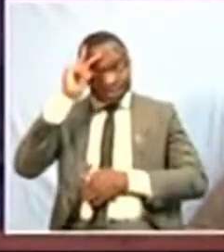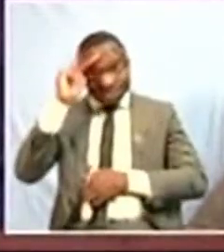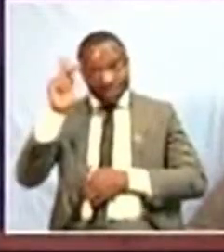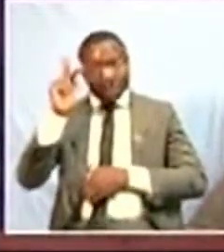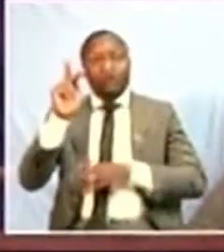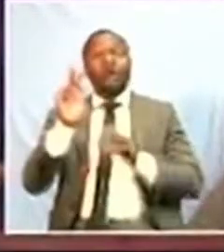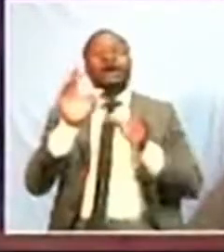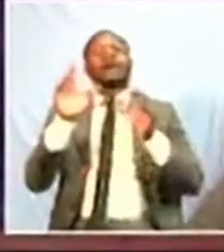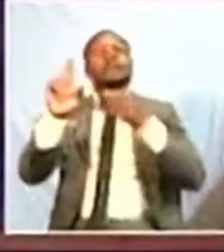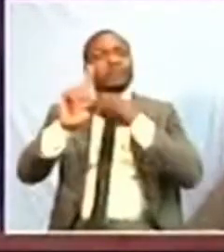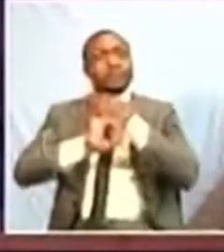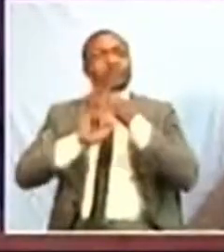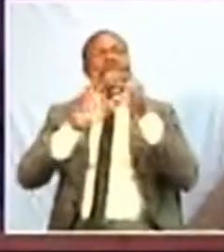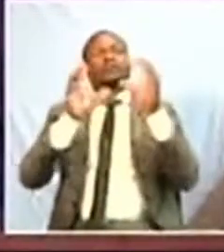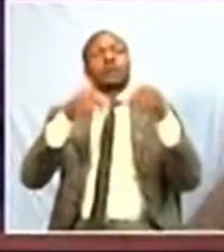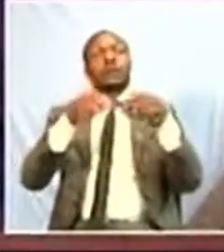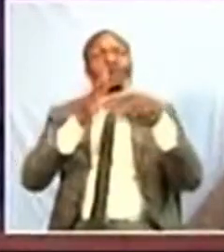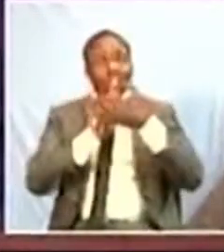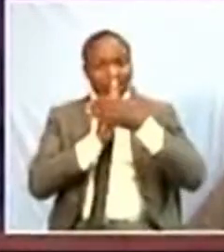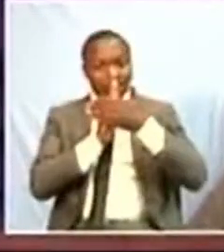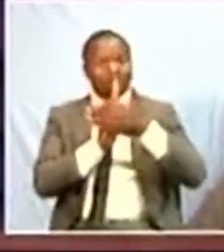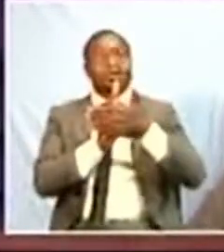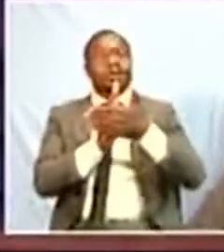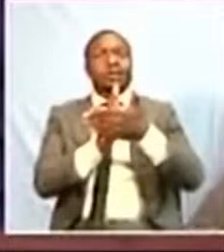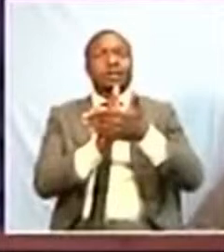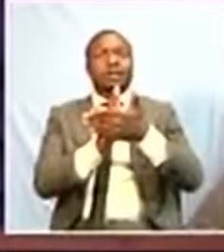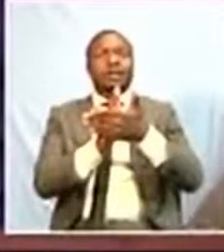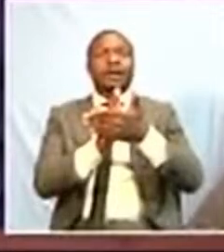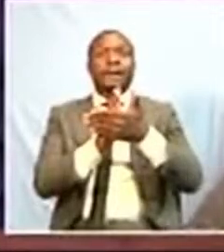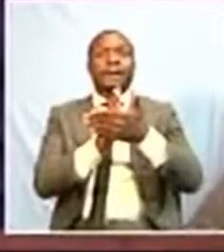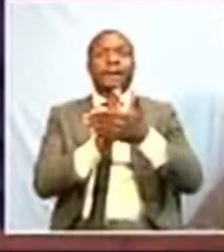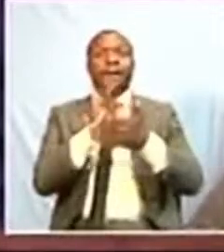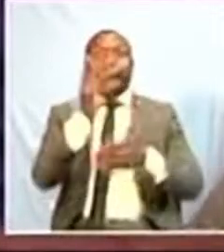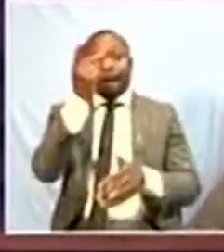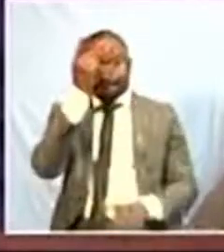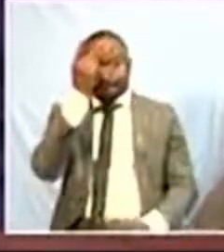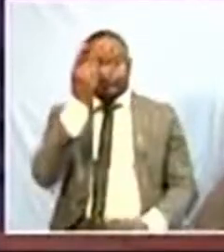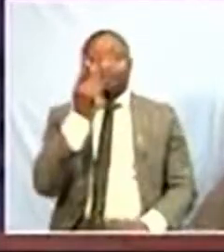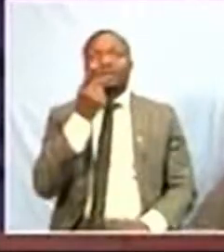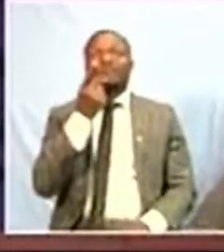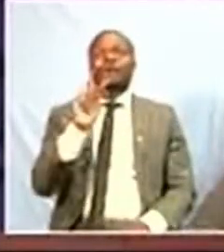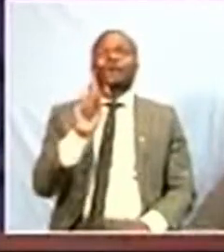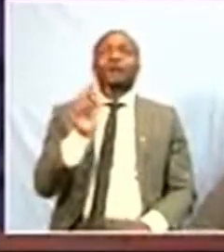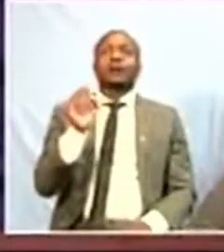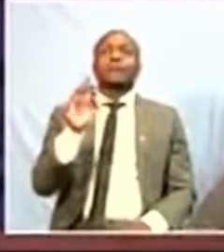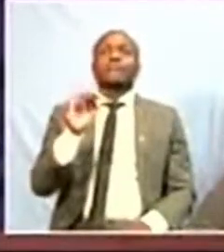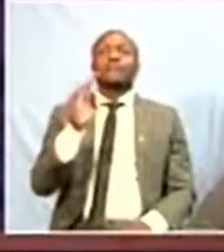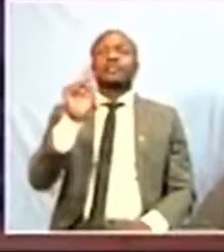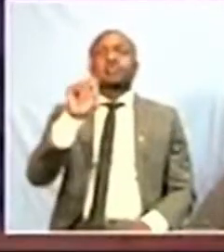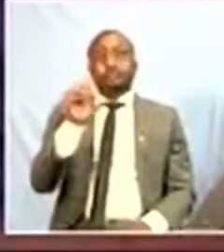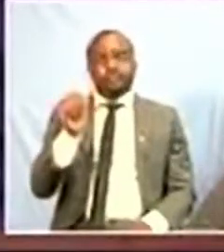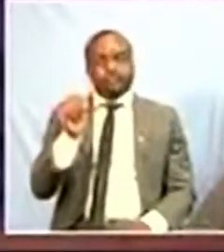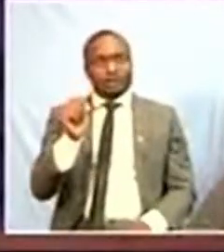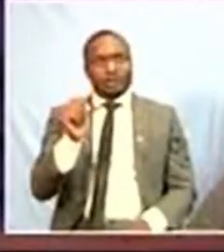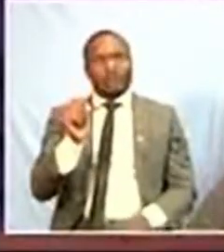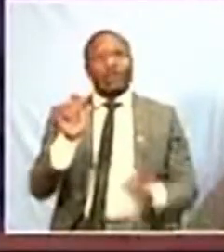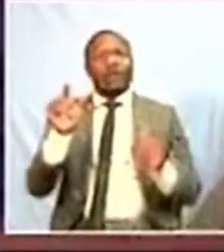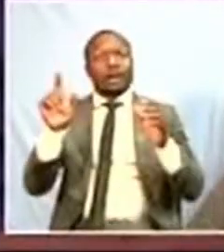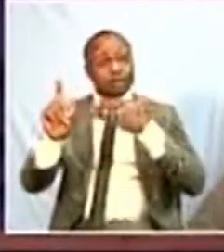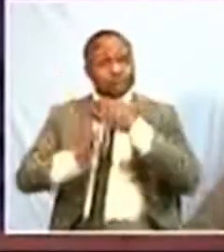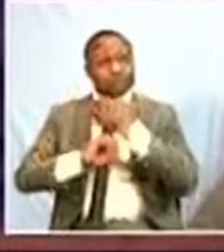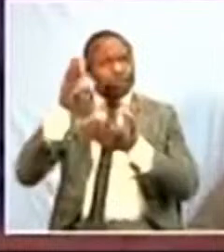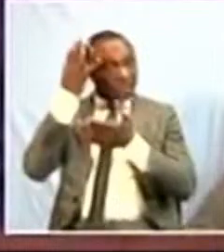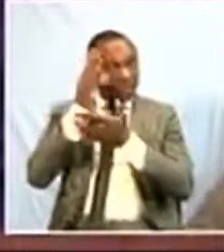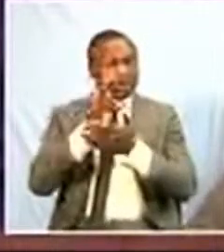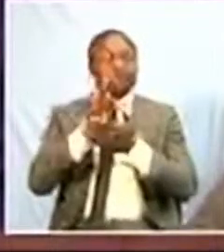Kitwe City Council being led by Mr. Patrick Kambita, who is the town clerk from